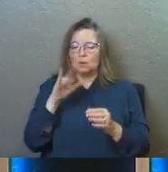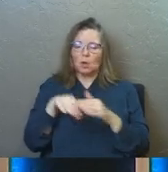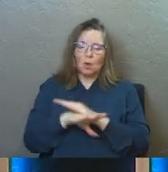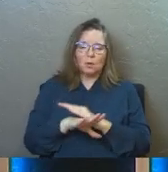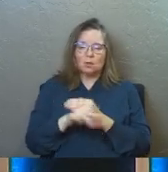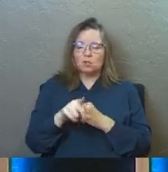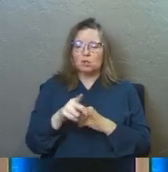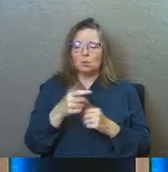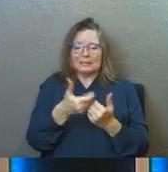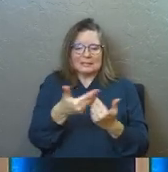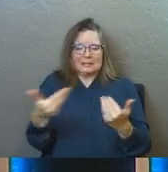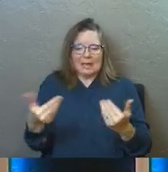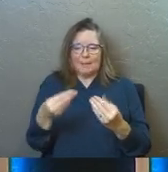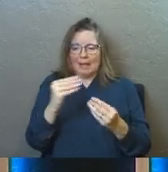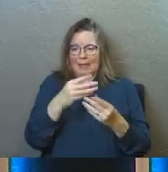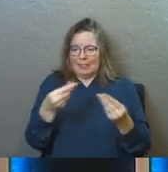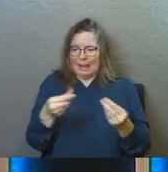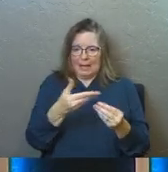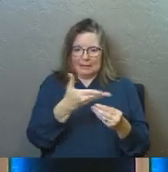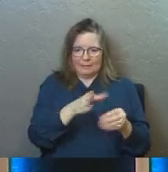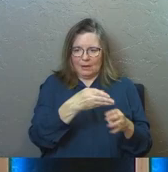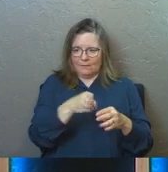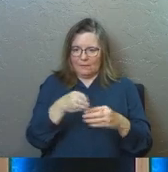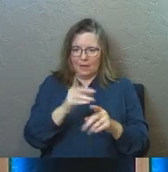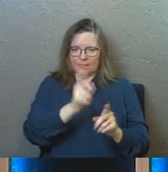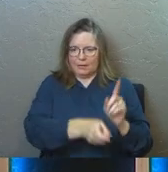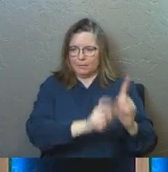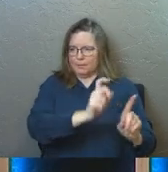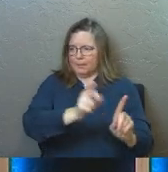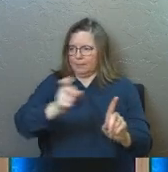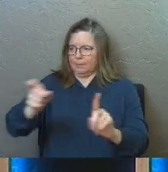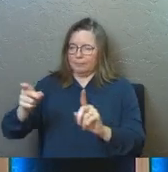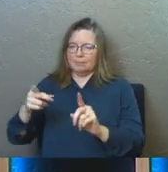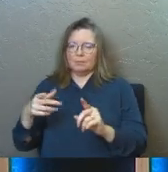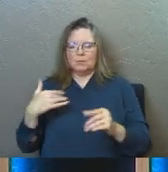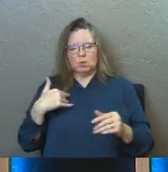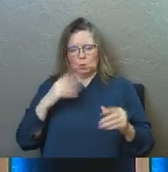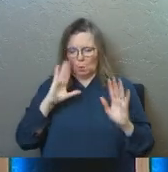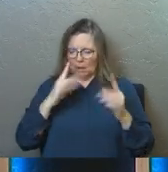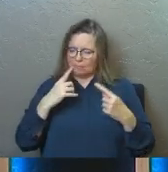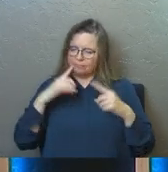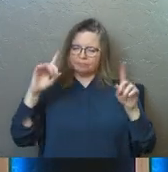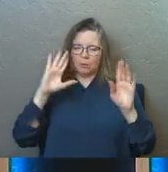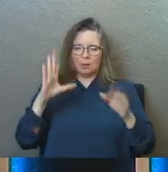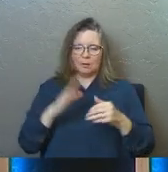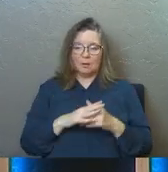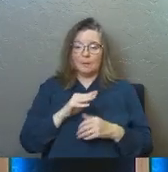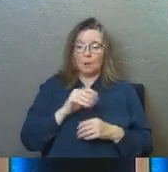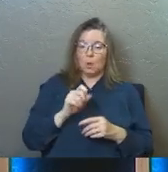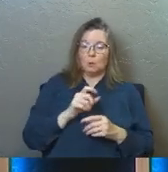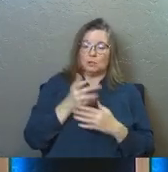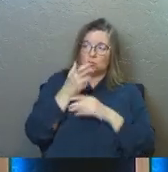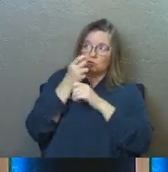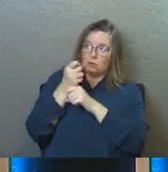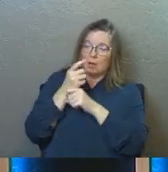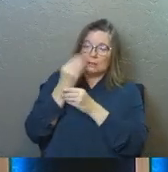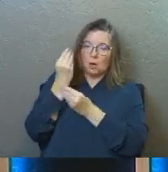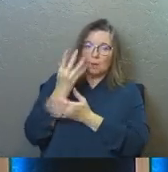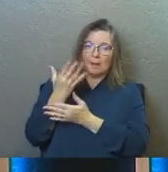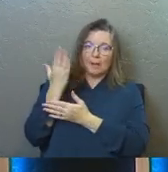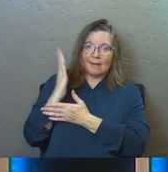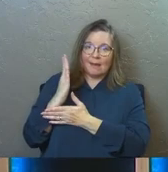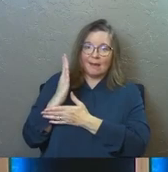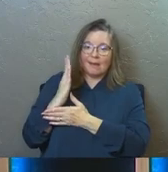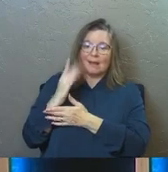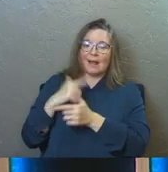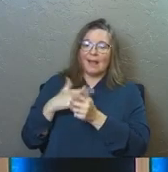to go and you're going to separate the lands. You're going to lead the people well. You've got this. Moses chooses to trust and obey God,